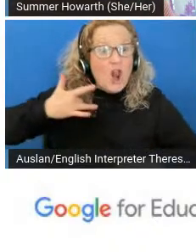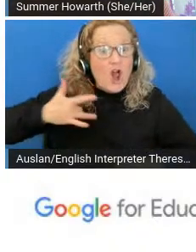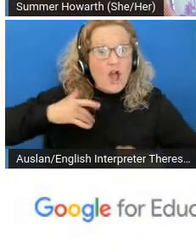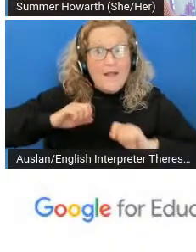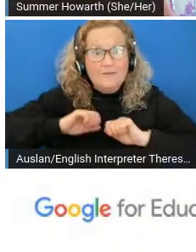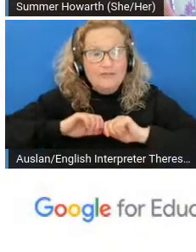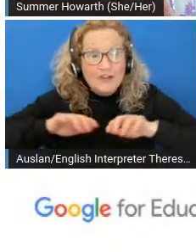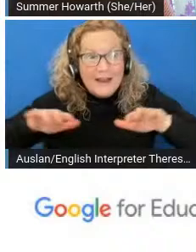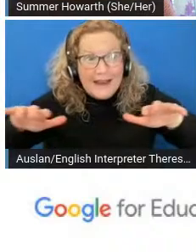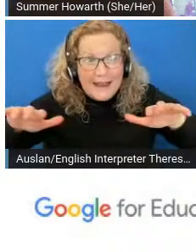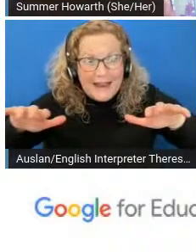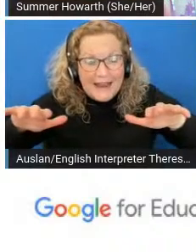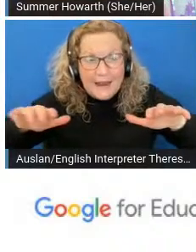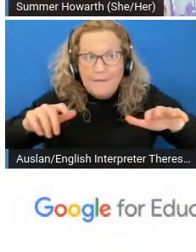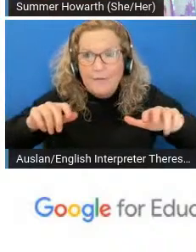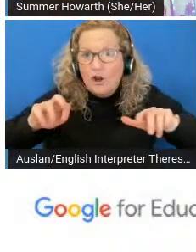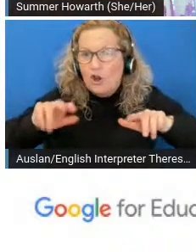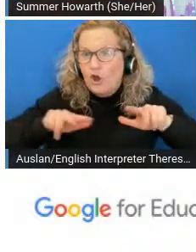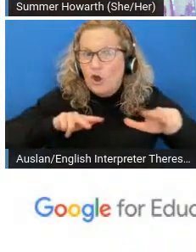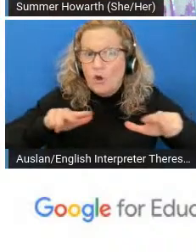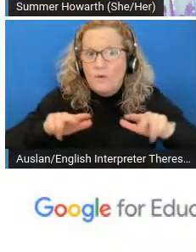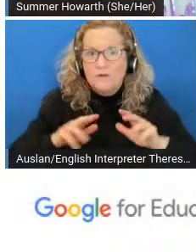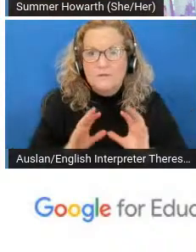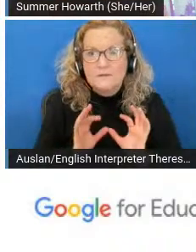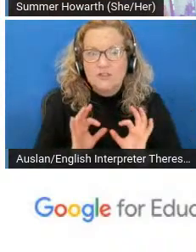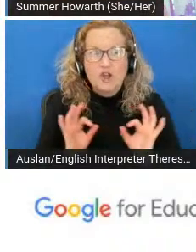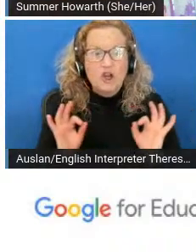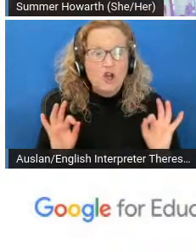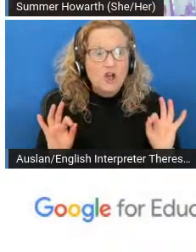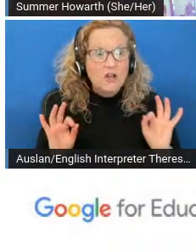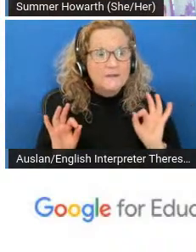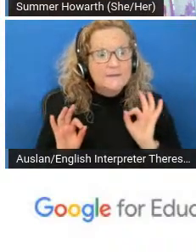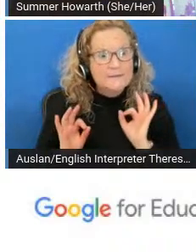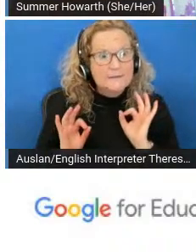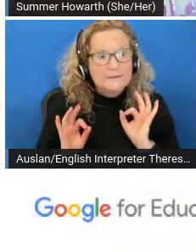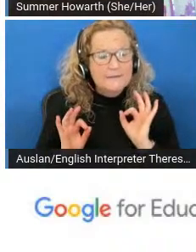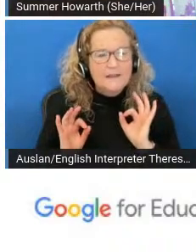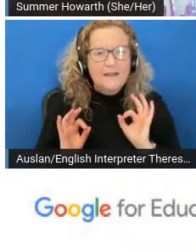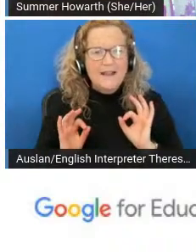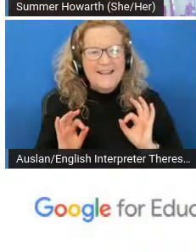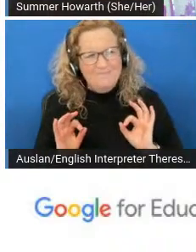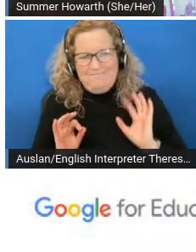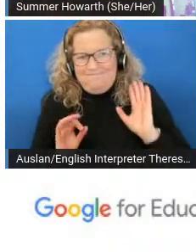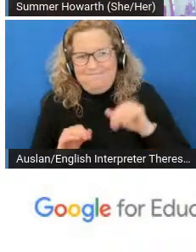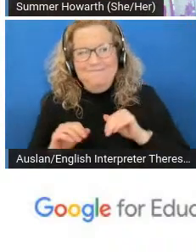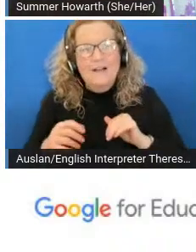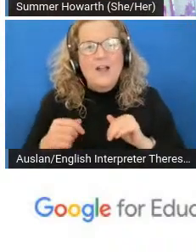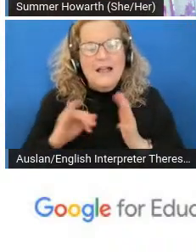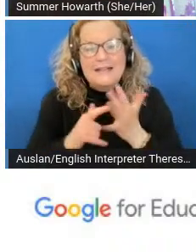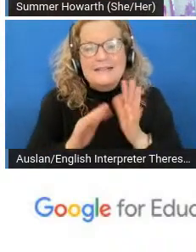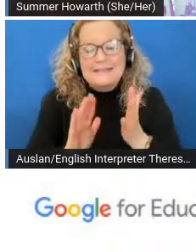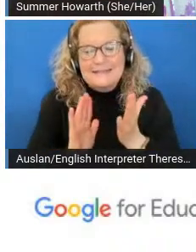silence for a while. Yeah. Well, I'm trying to think of one, and for some reason, I think it was Tom Barrett that